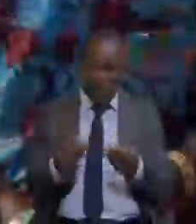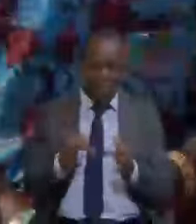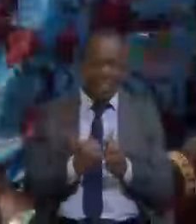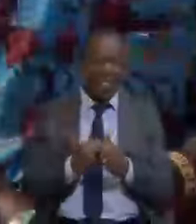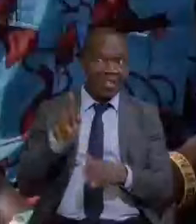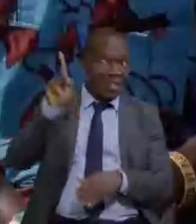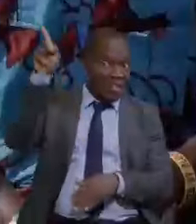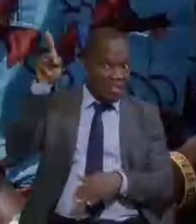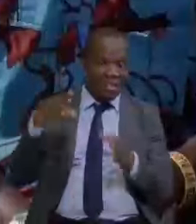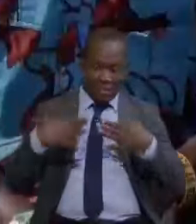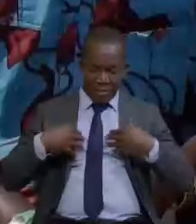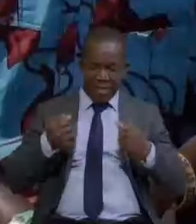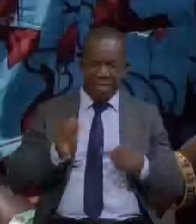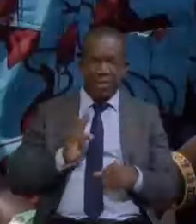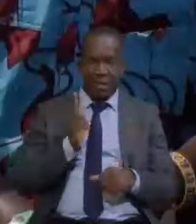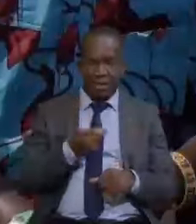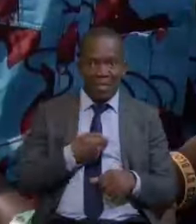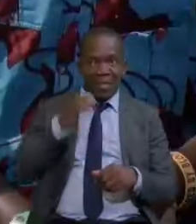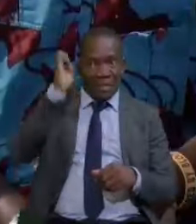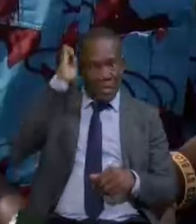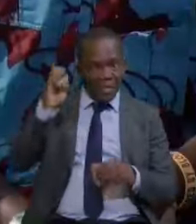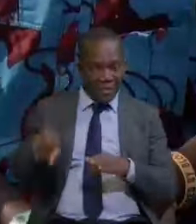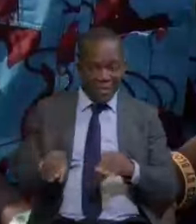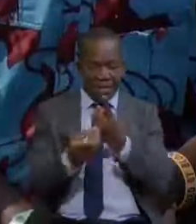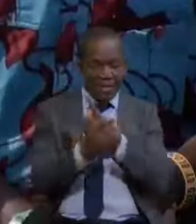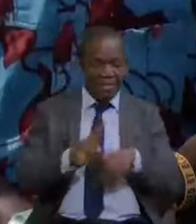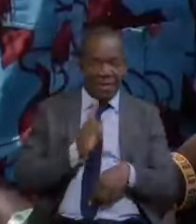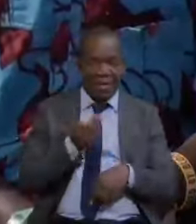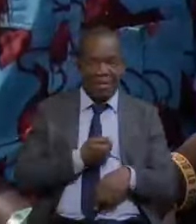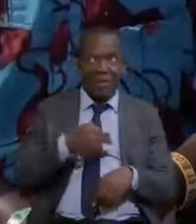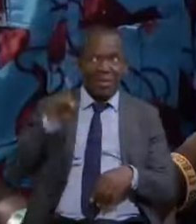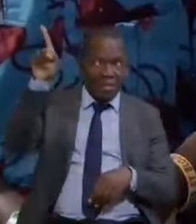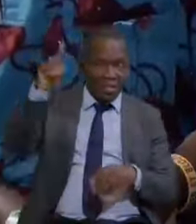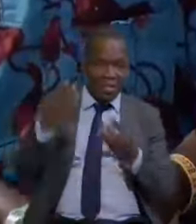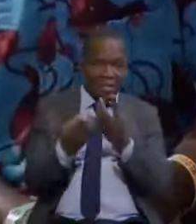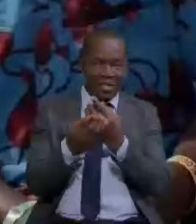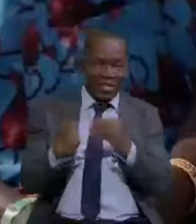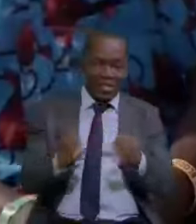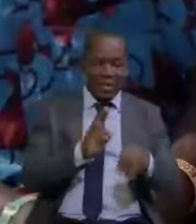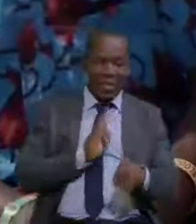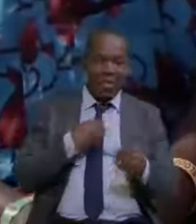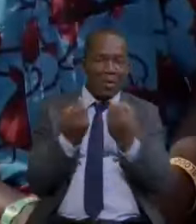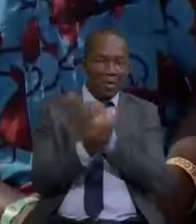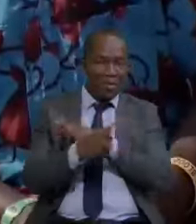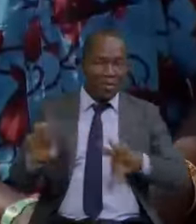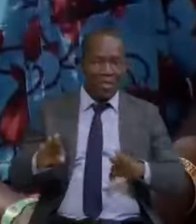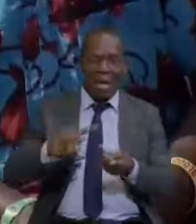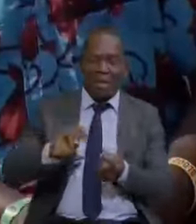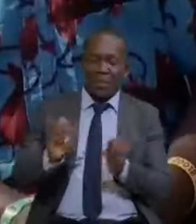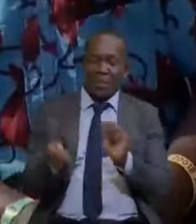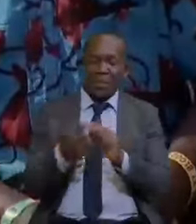free, he transforms lives, he turns life around for the better. That's why it says,